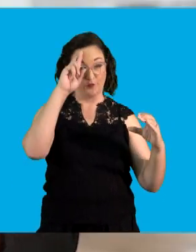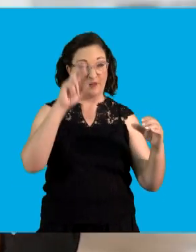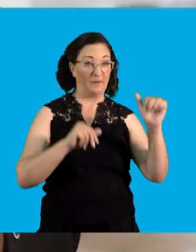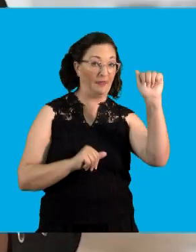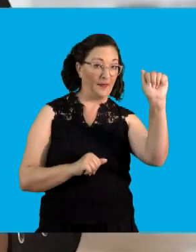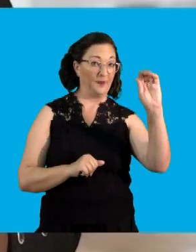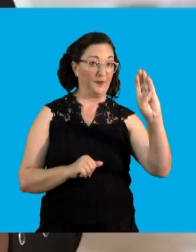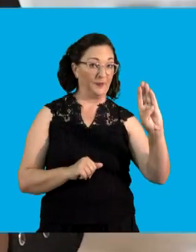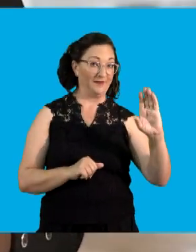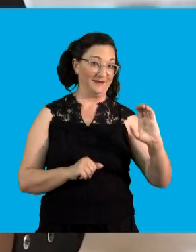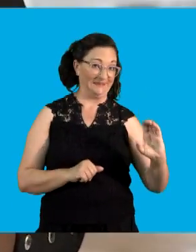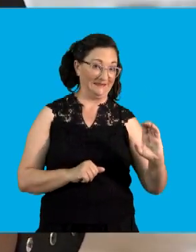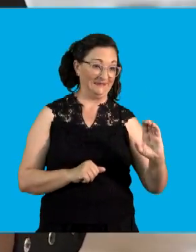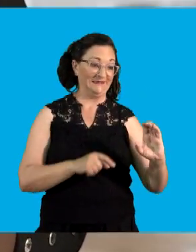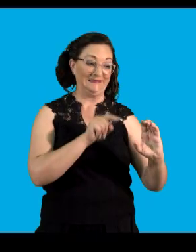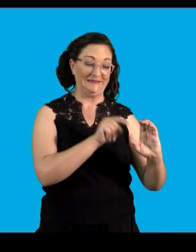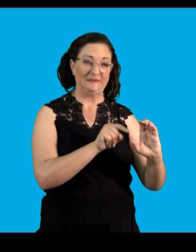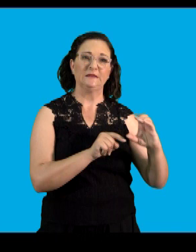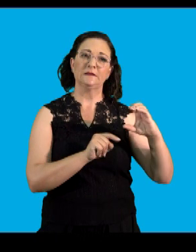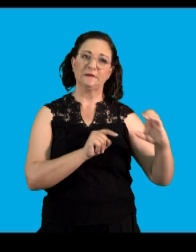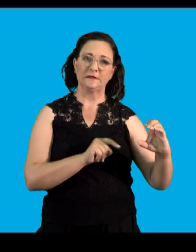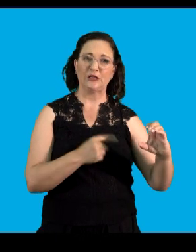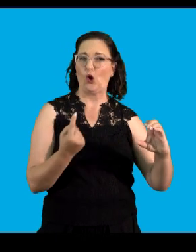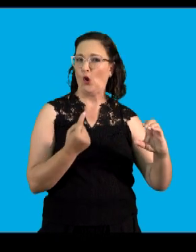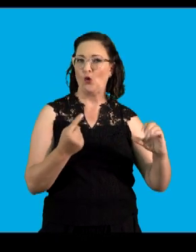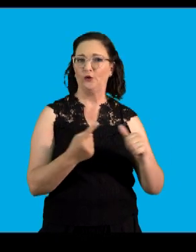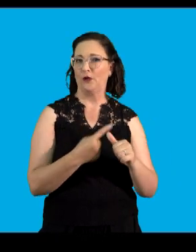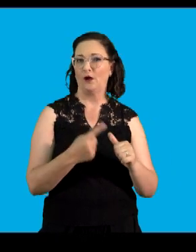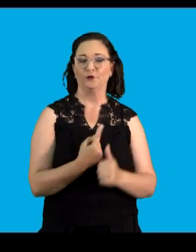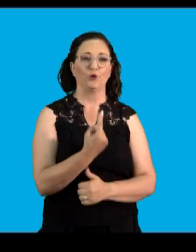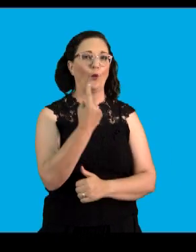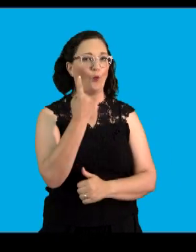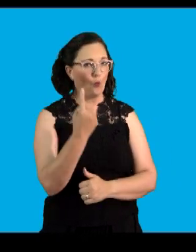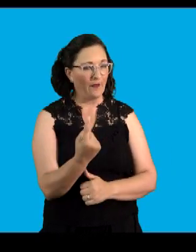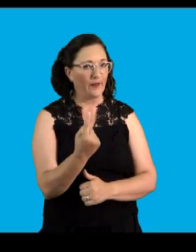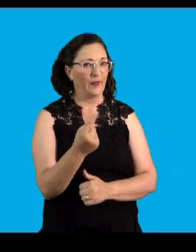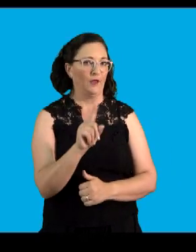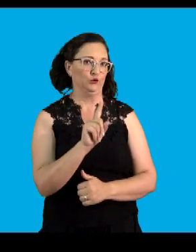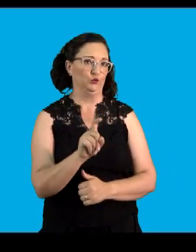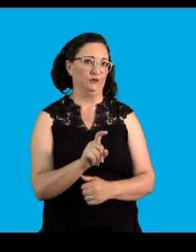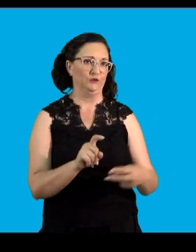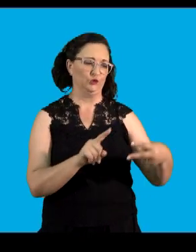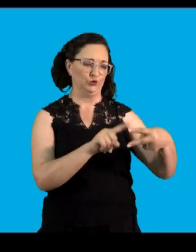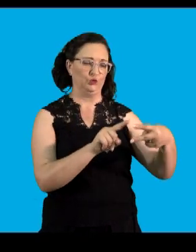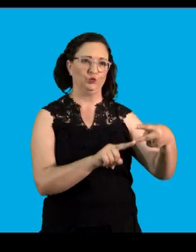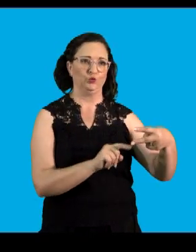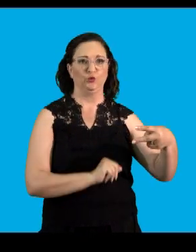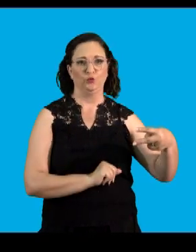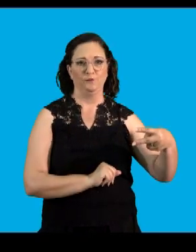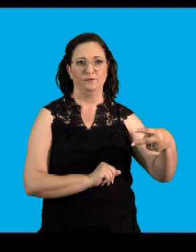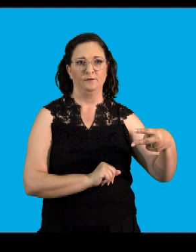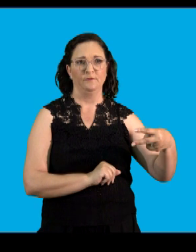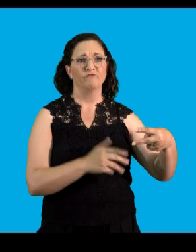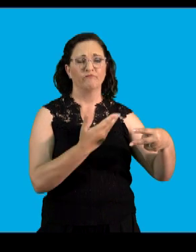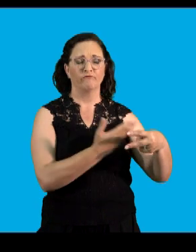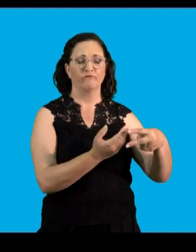C. In section C, you only answer 1 question in this section. Any of the 2, you'll be given 2 essay